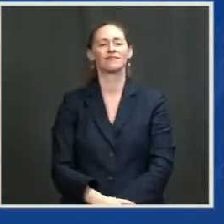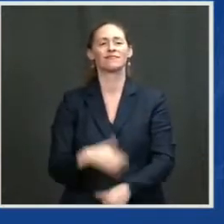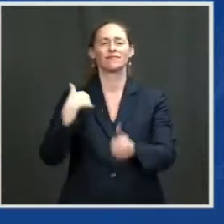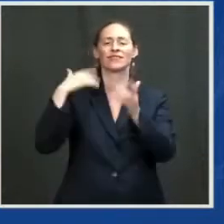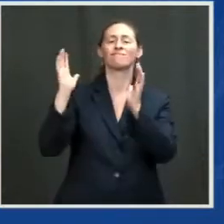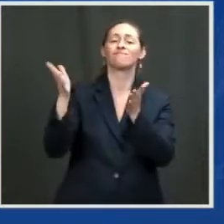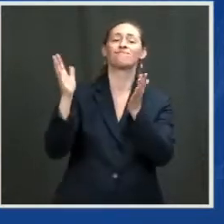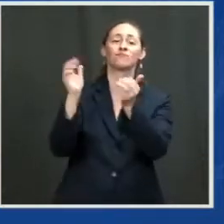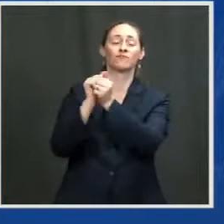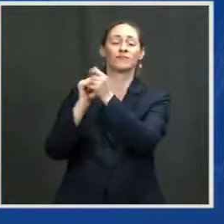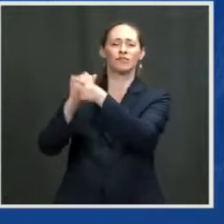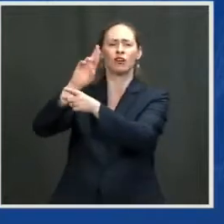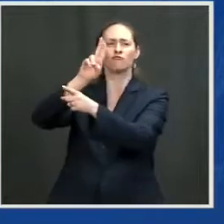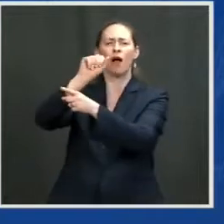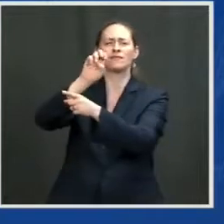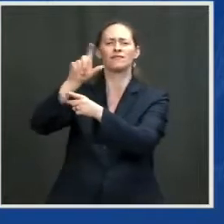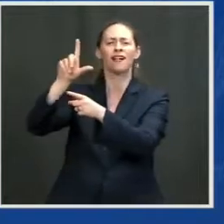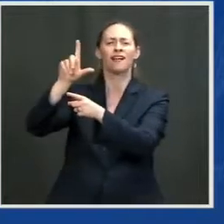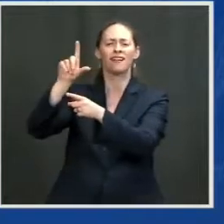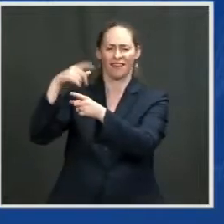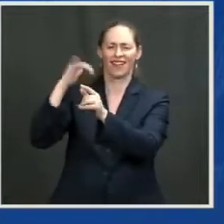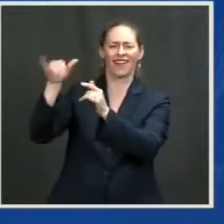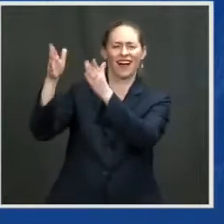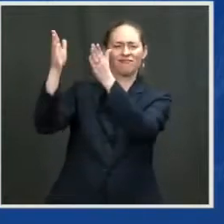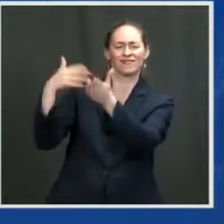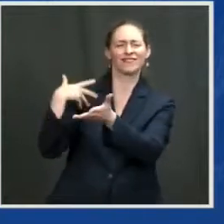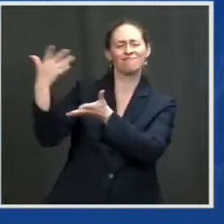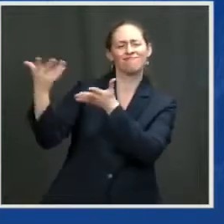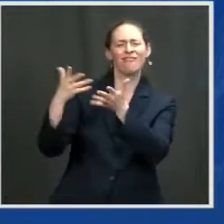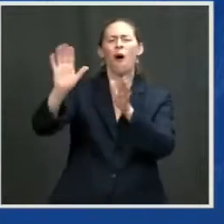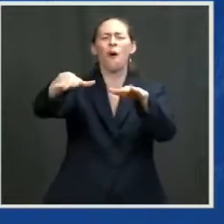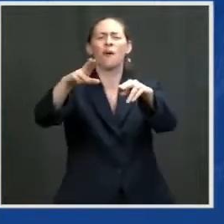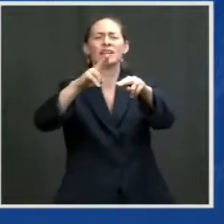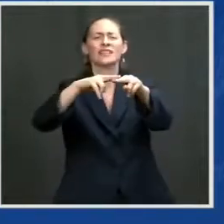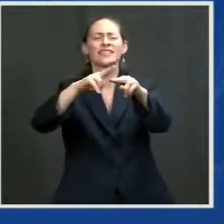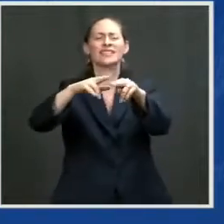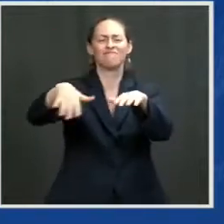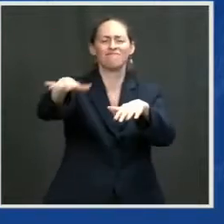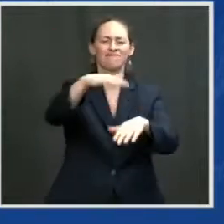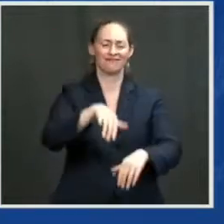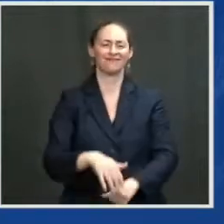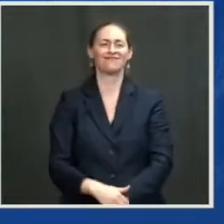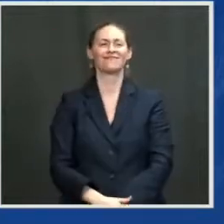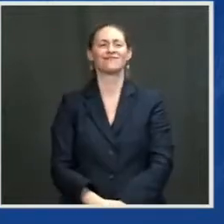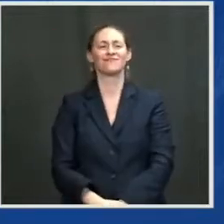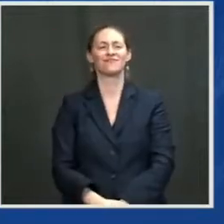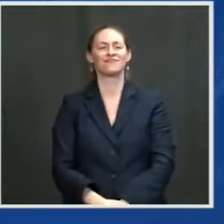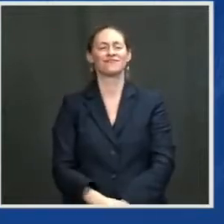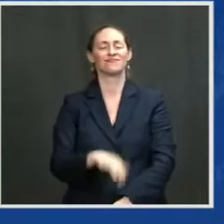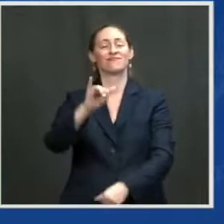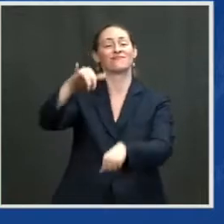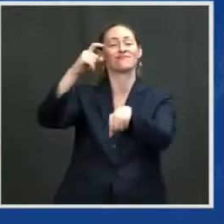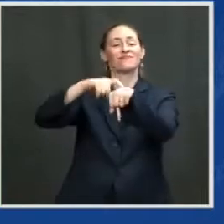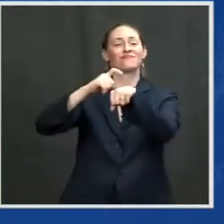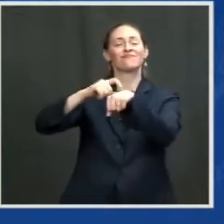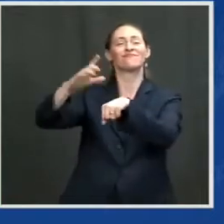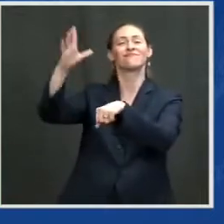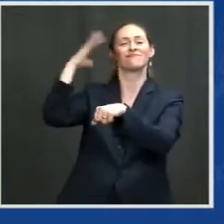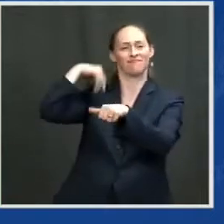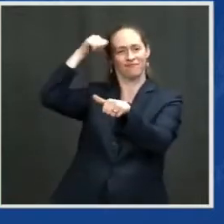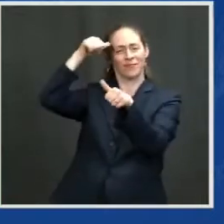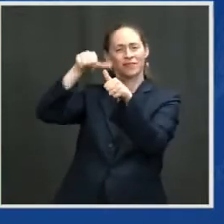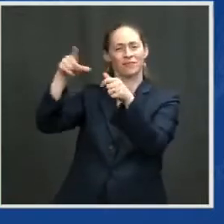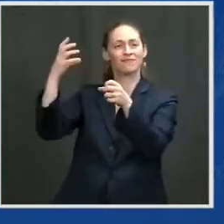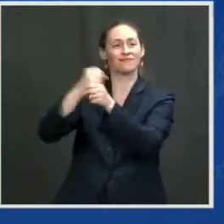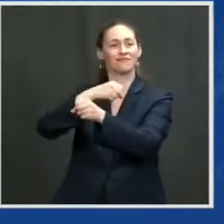everybody. I was 29 years old when I got elected, and I went to see Russell